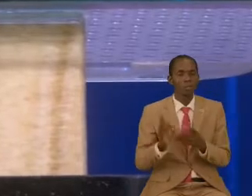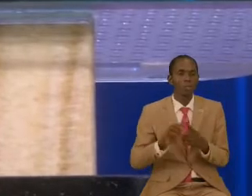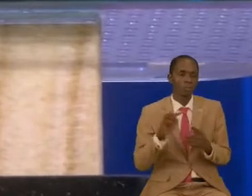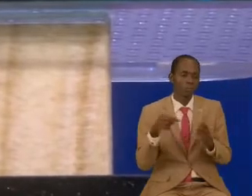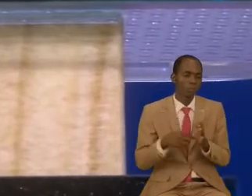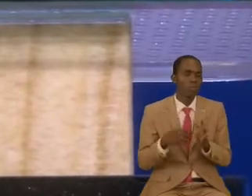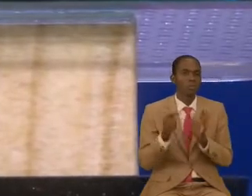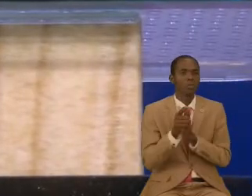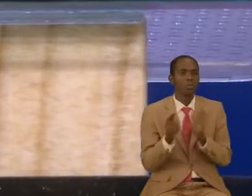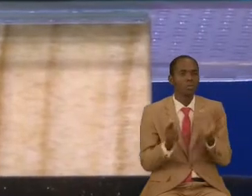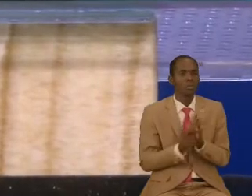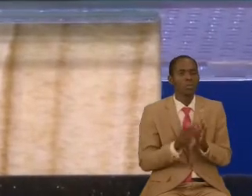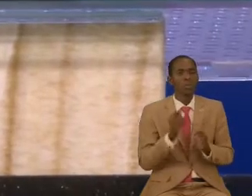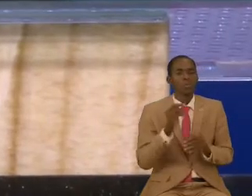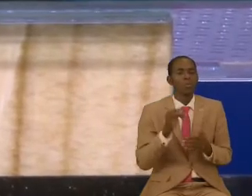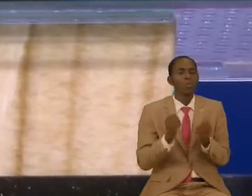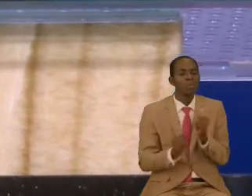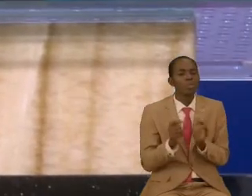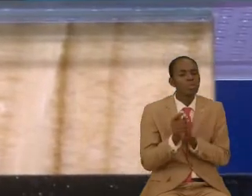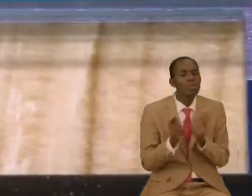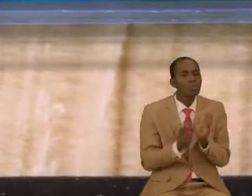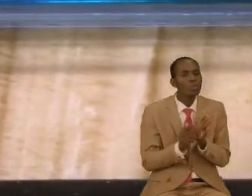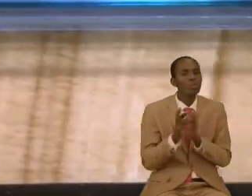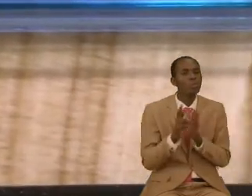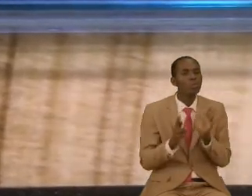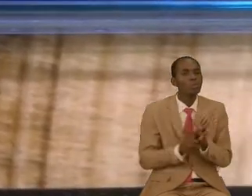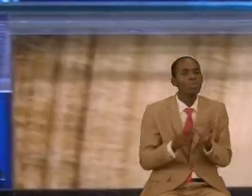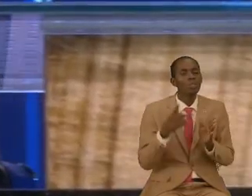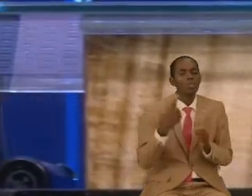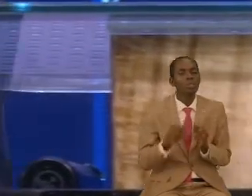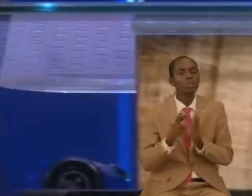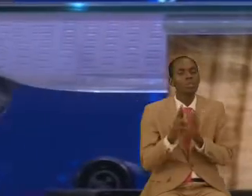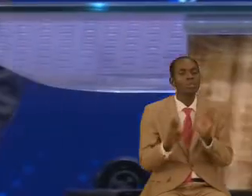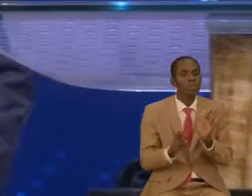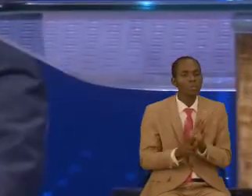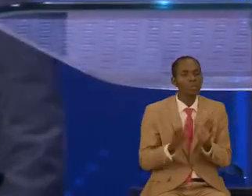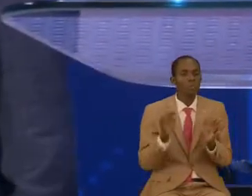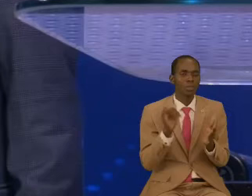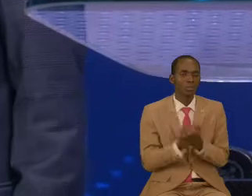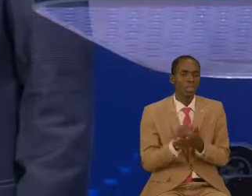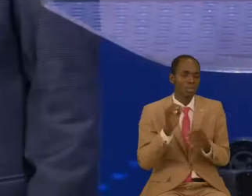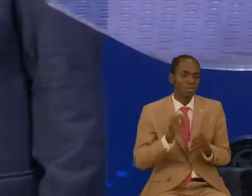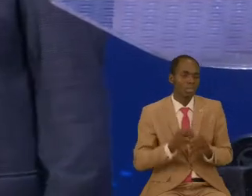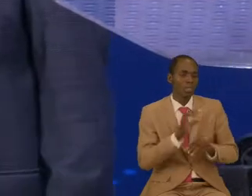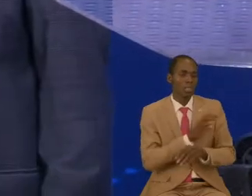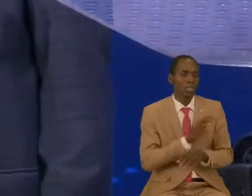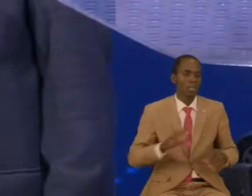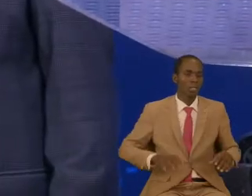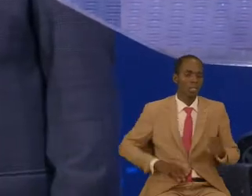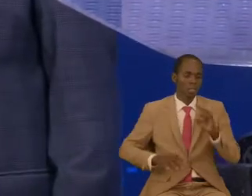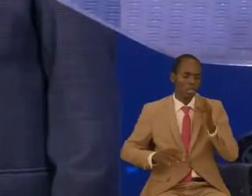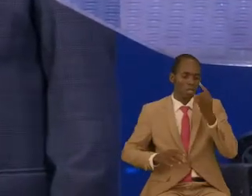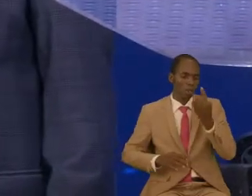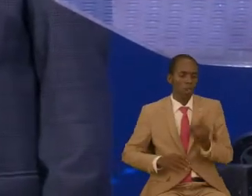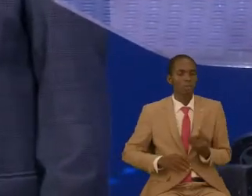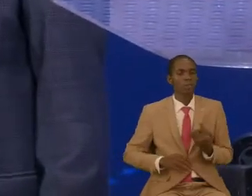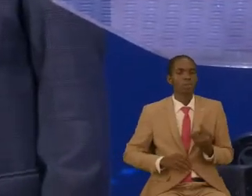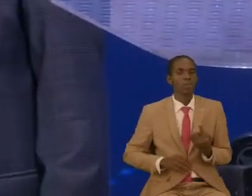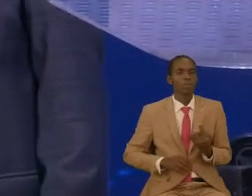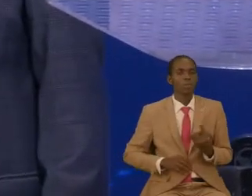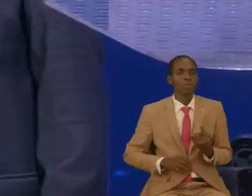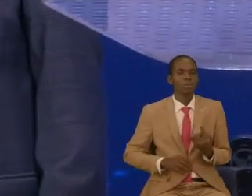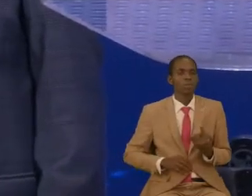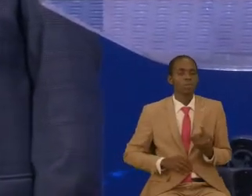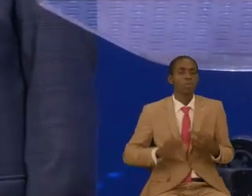this rule. Which rule? The rule that in Christ alone,